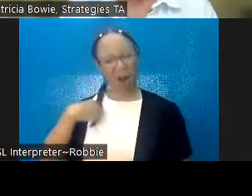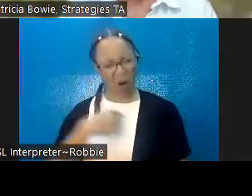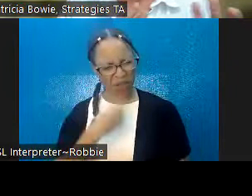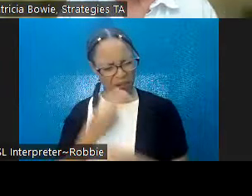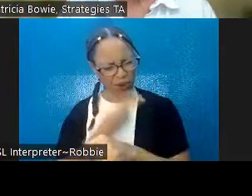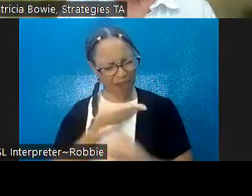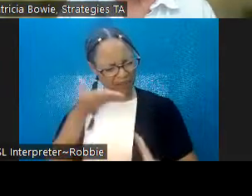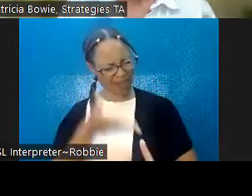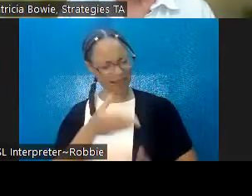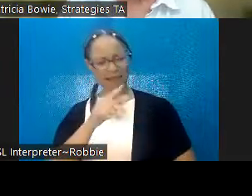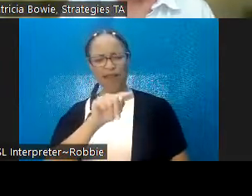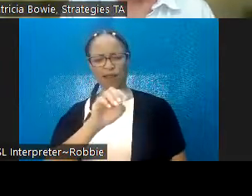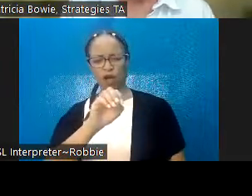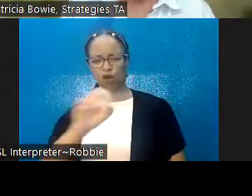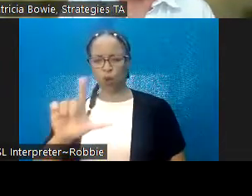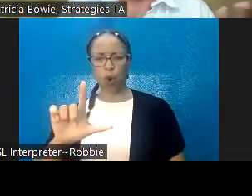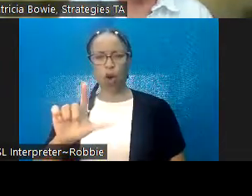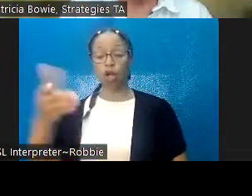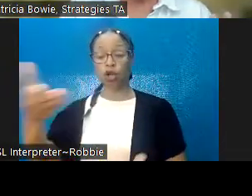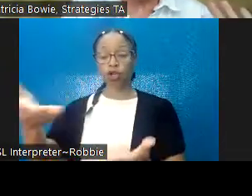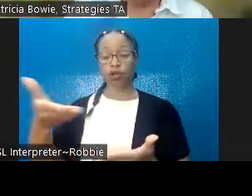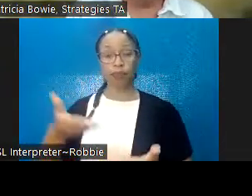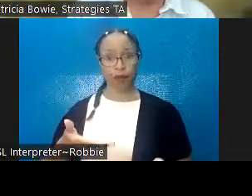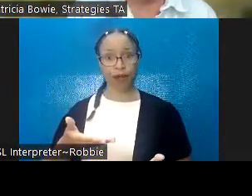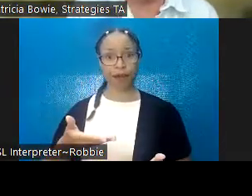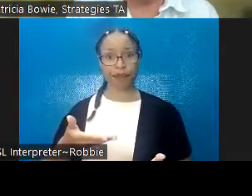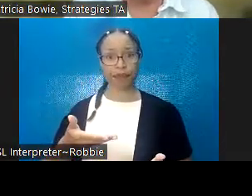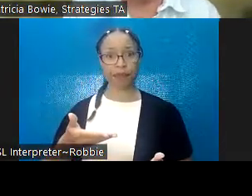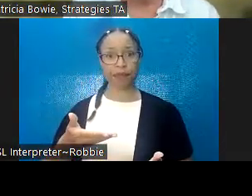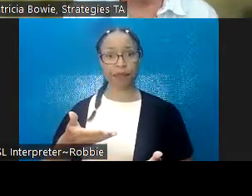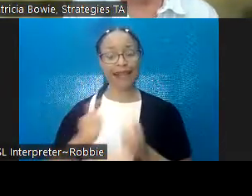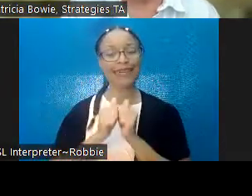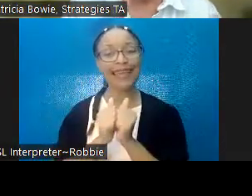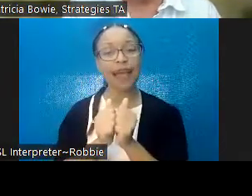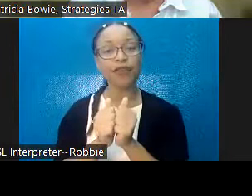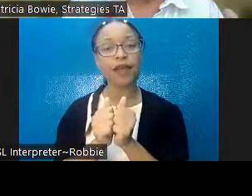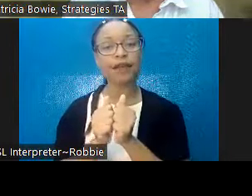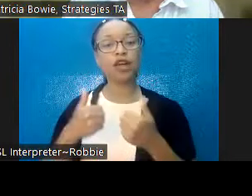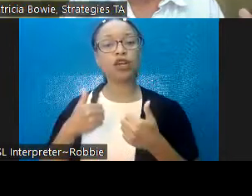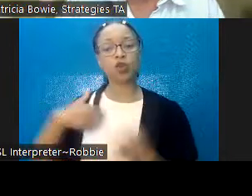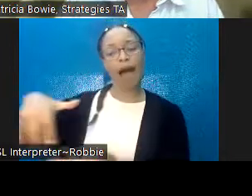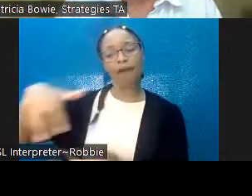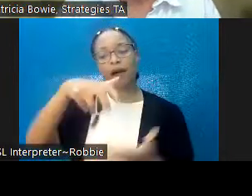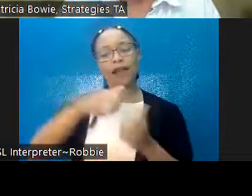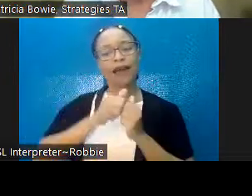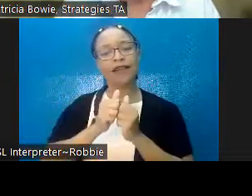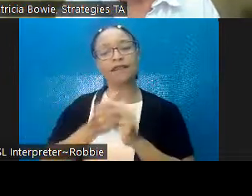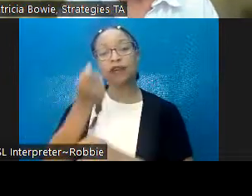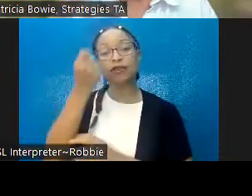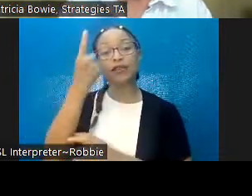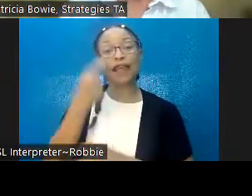a tool to bring, right, a collective together, to have a collective understanding for